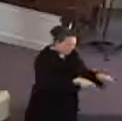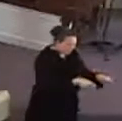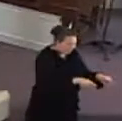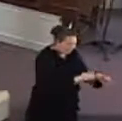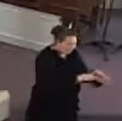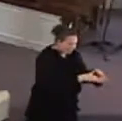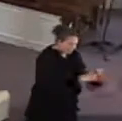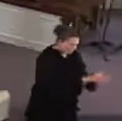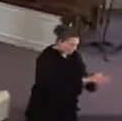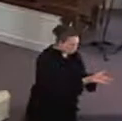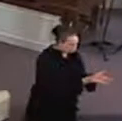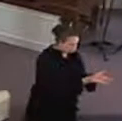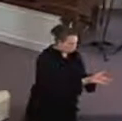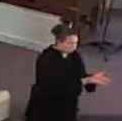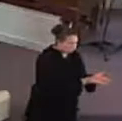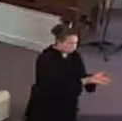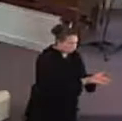Word of God.